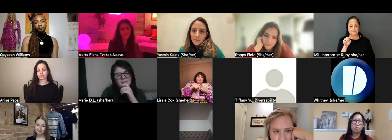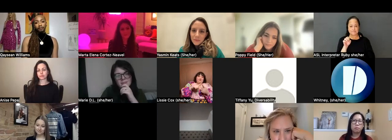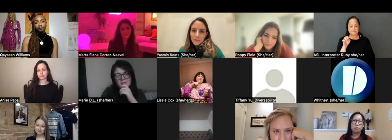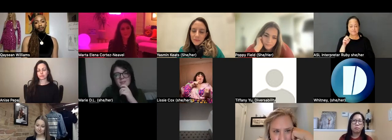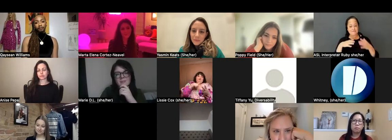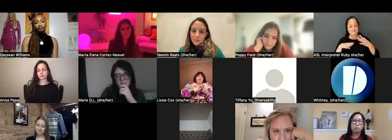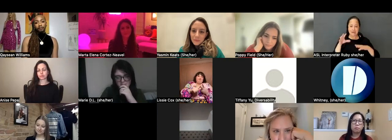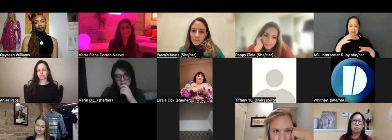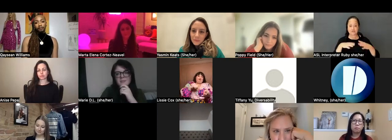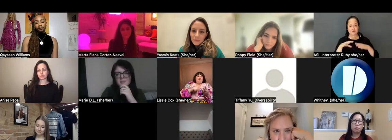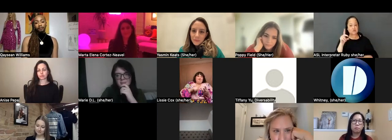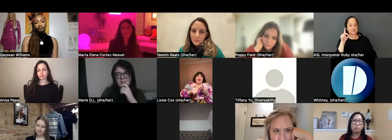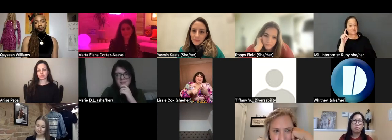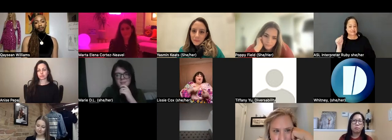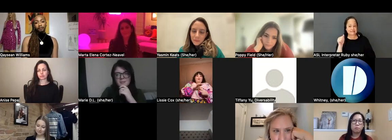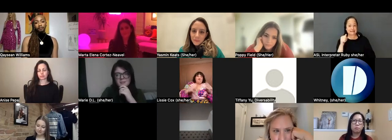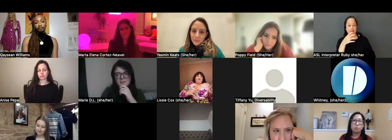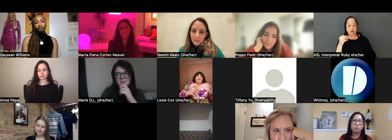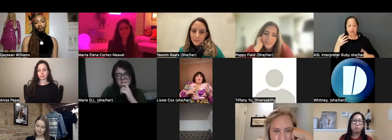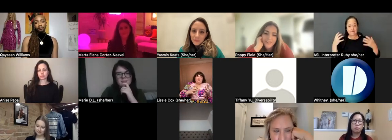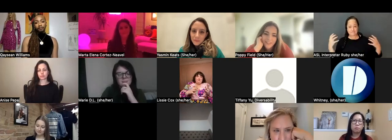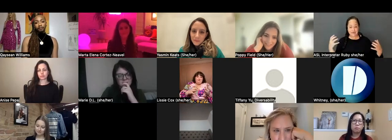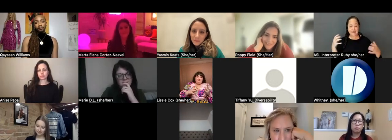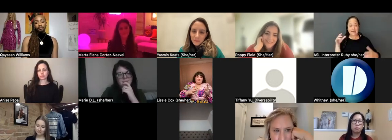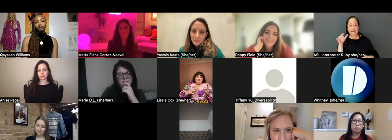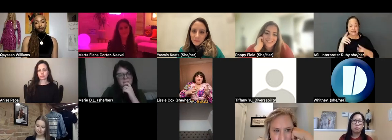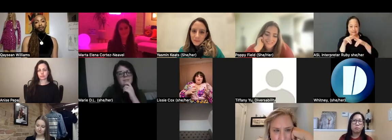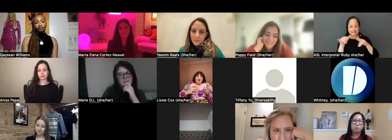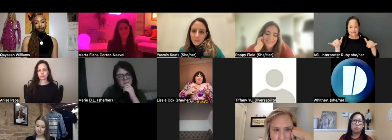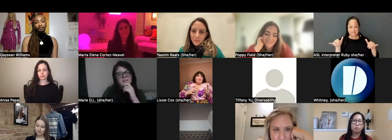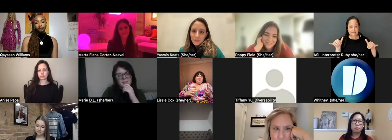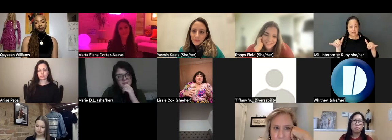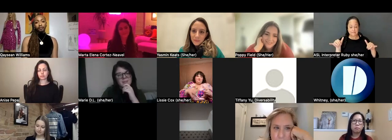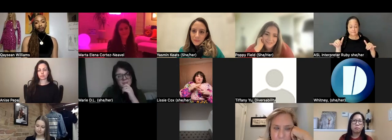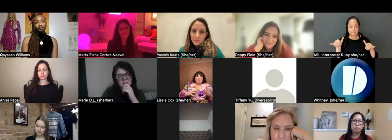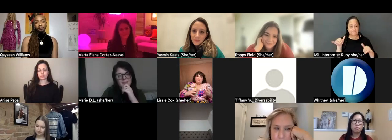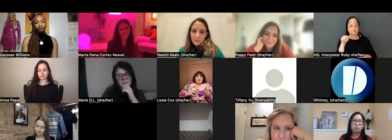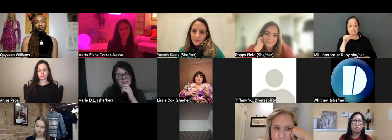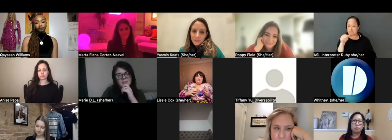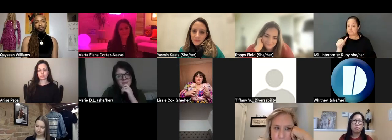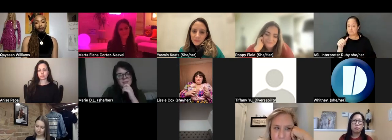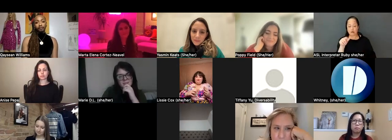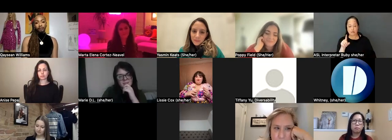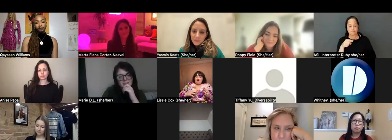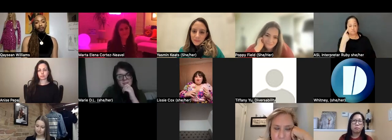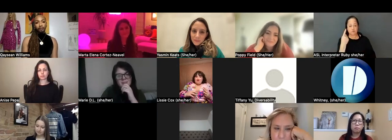fashionable, I can be disabled, and I can be fat all at the same time. They're not mutually